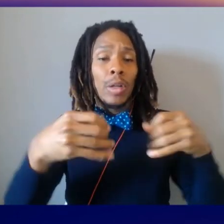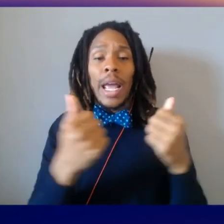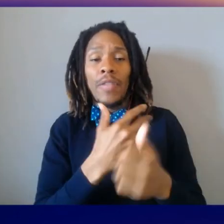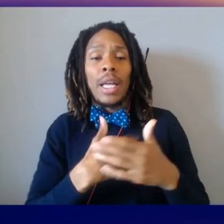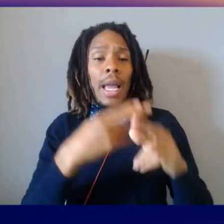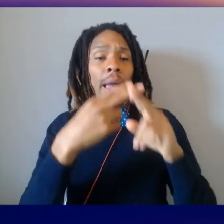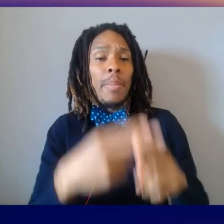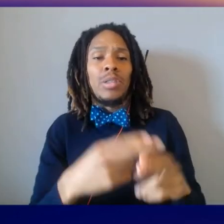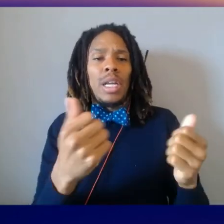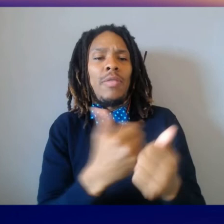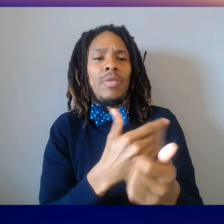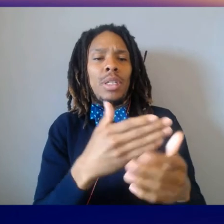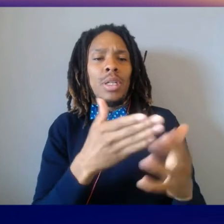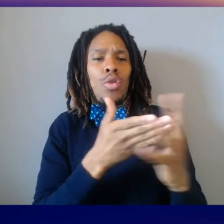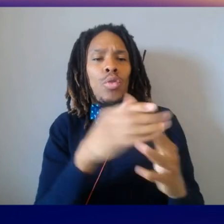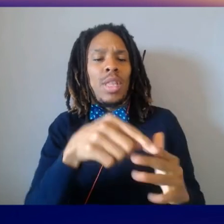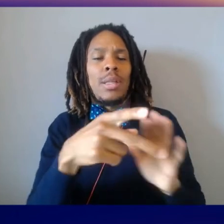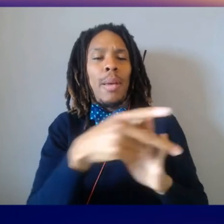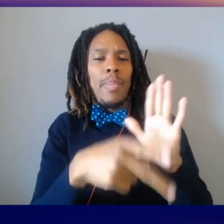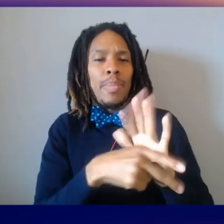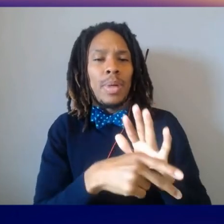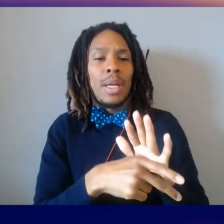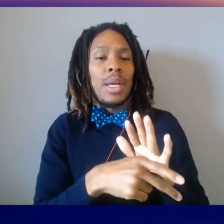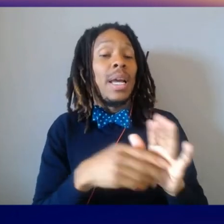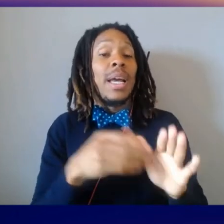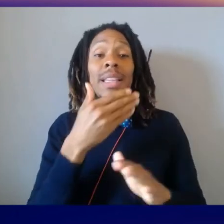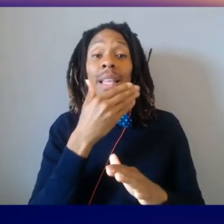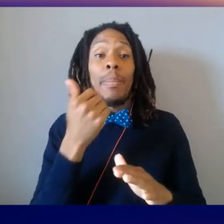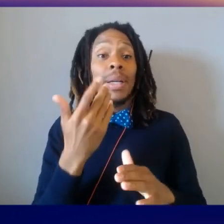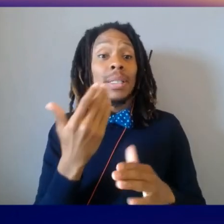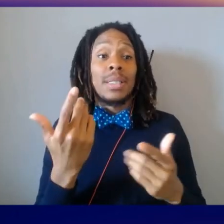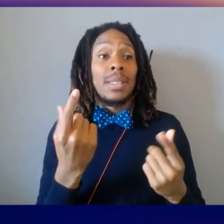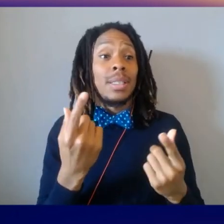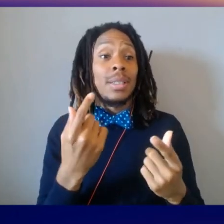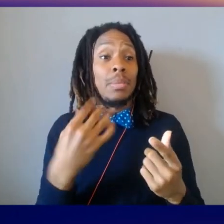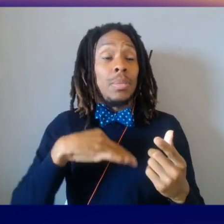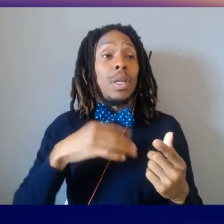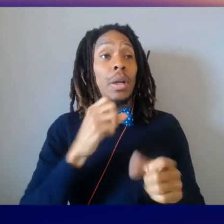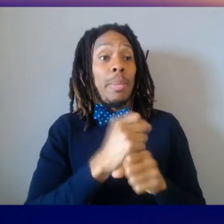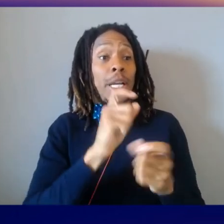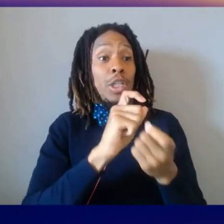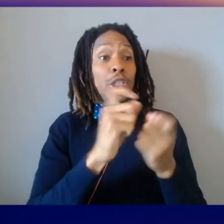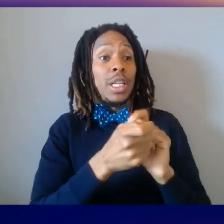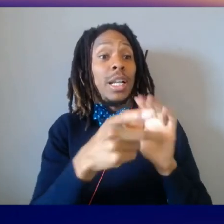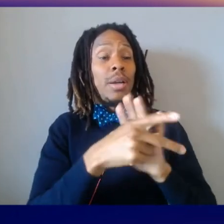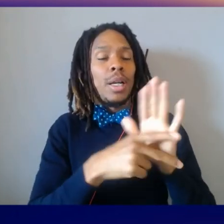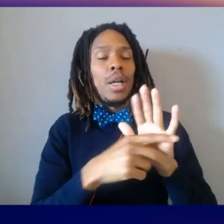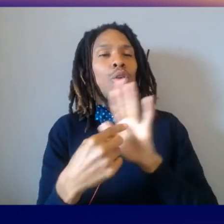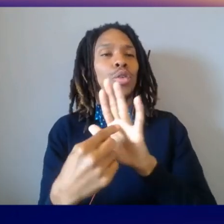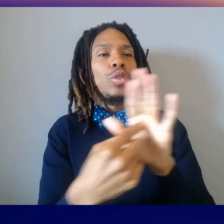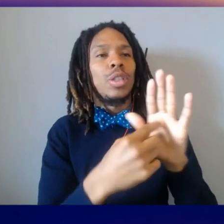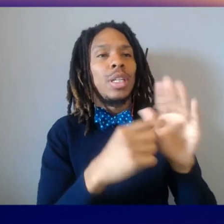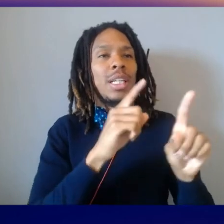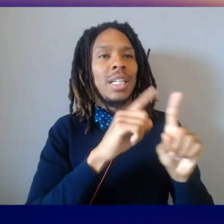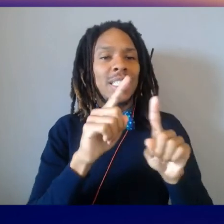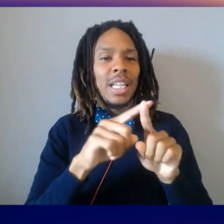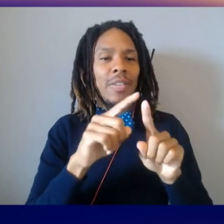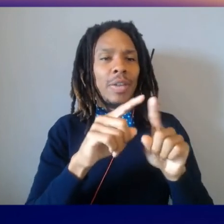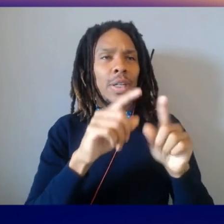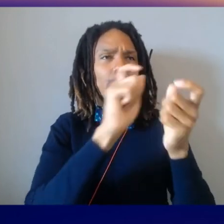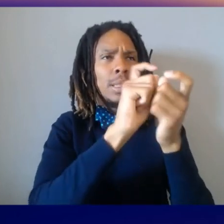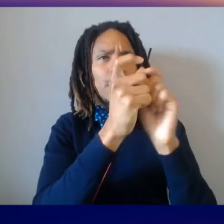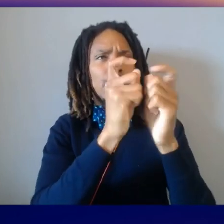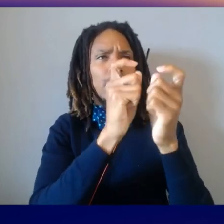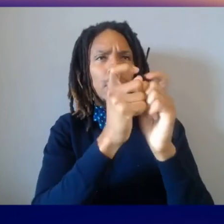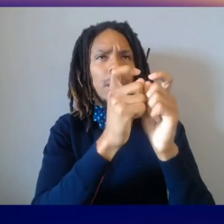been done through this policy. The best thing, if you make a change to the policy, it shows you the different chain sets, exactly what changes you have done,